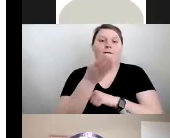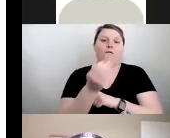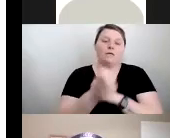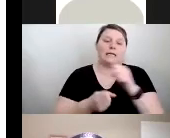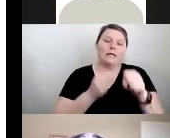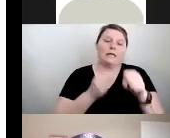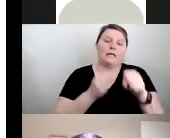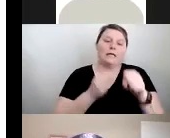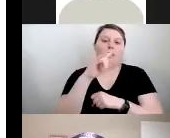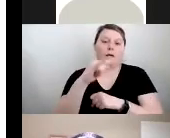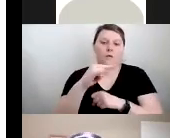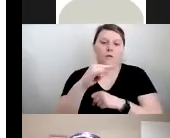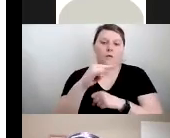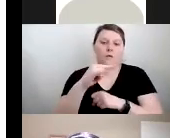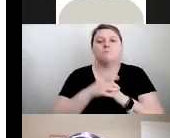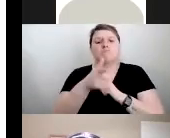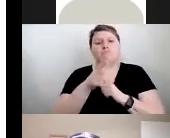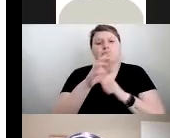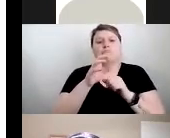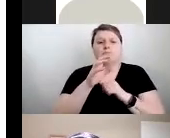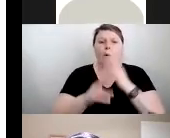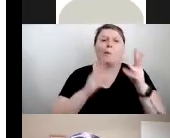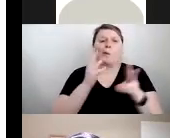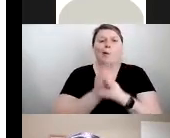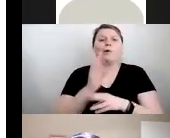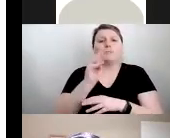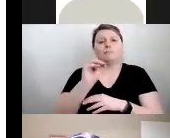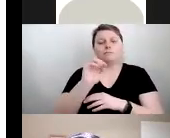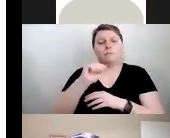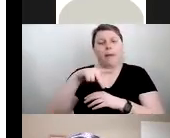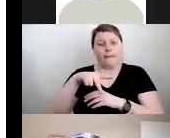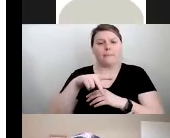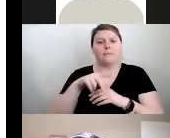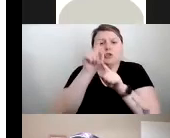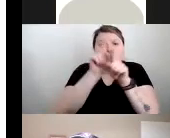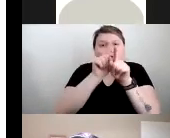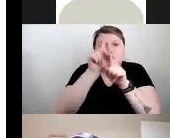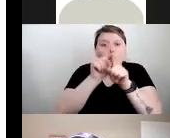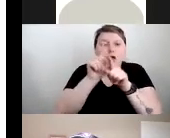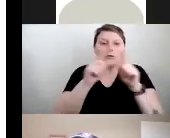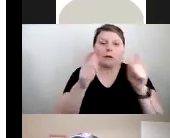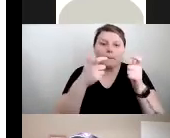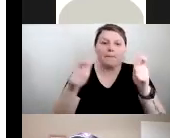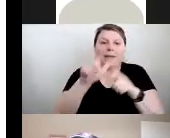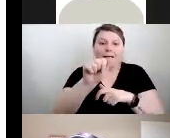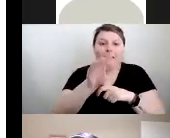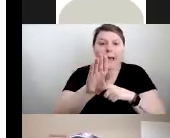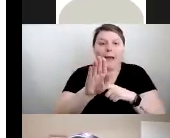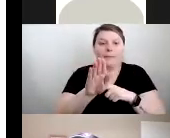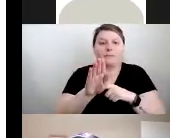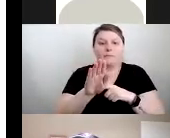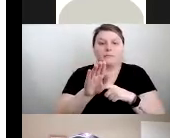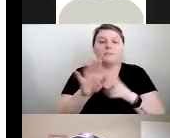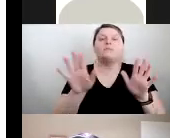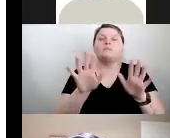Force. And as you can see, this is a map of the world. And these stars right here are big labs that the Air Force, not